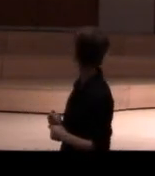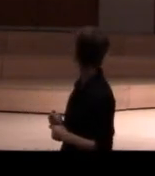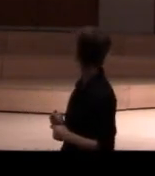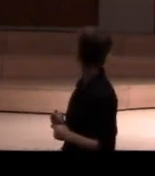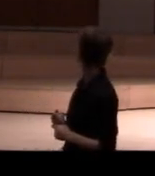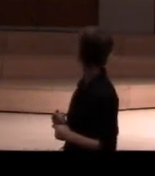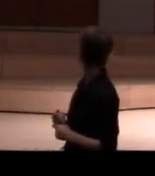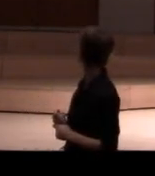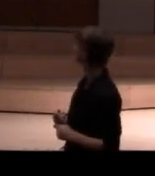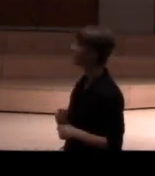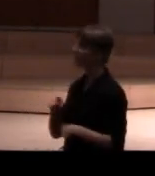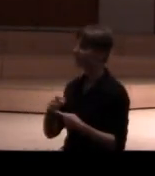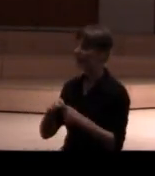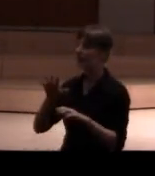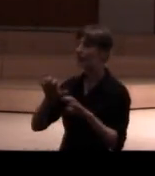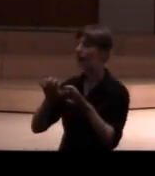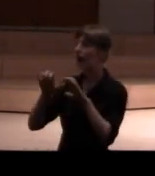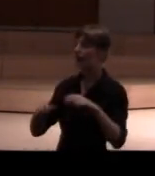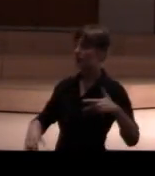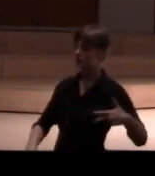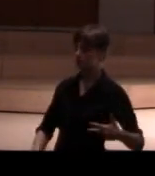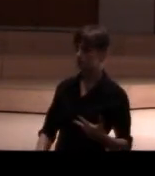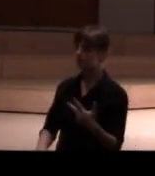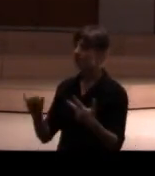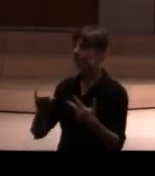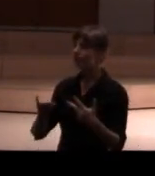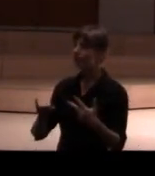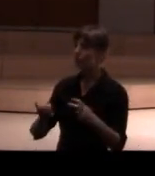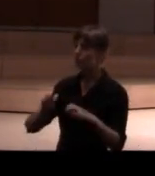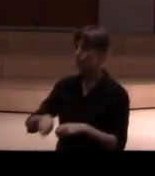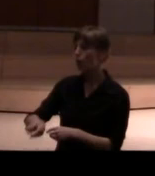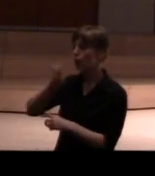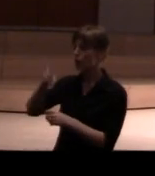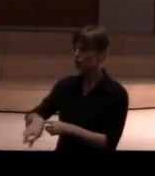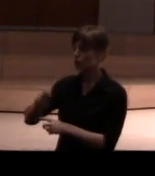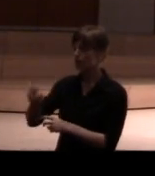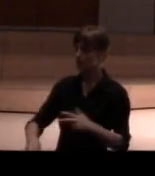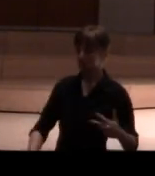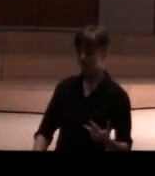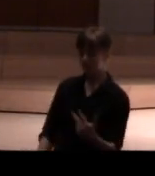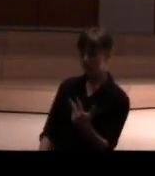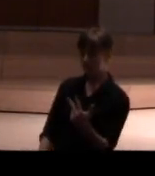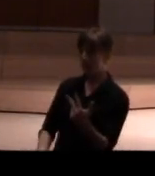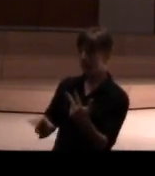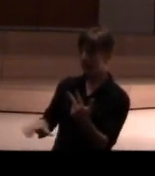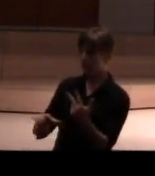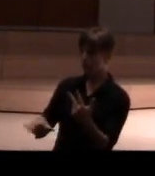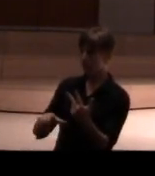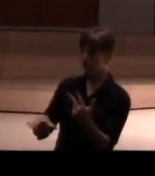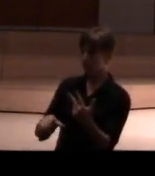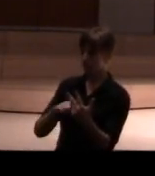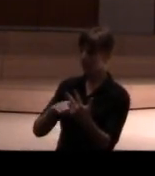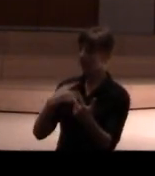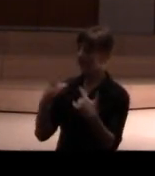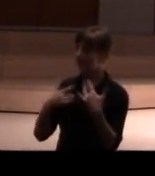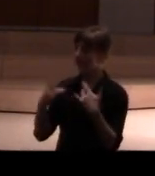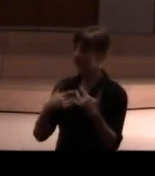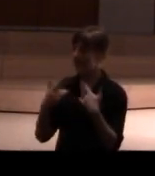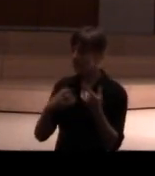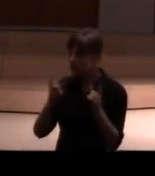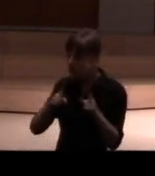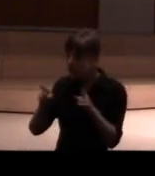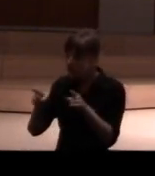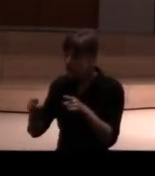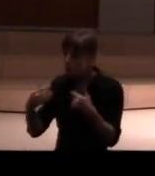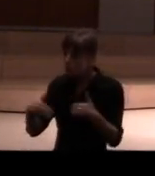The climb upwards on the roller coaster is called rising action. Here it gets exciting. Things start happening to your characters. It gets